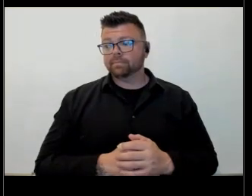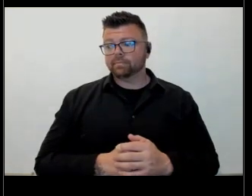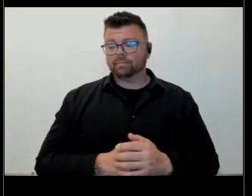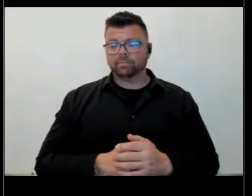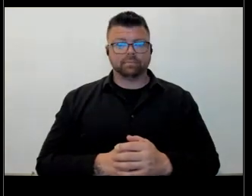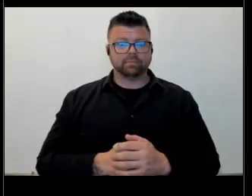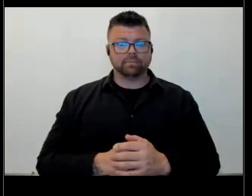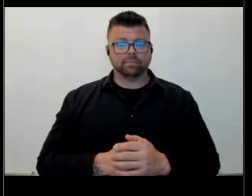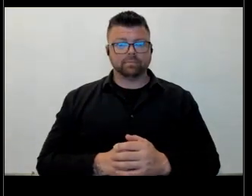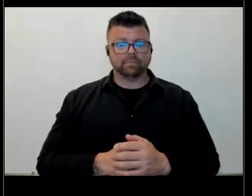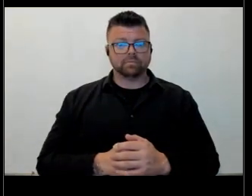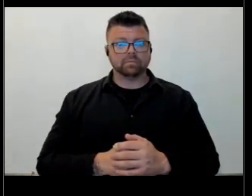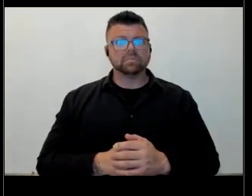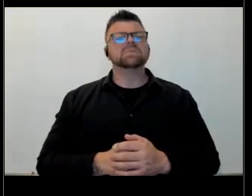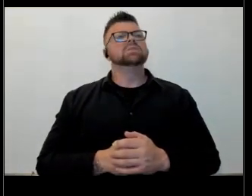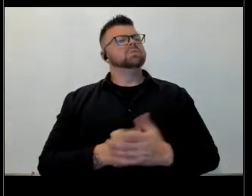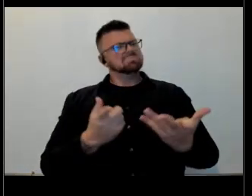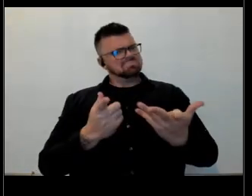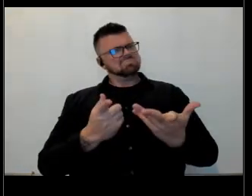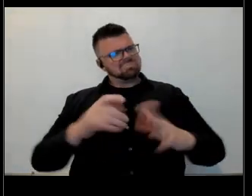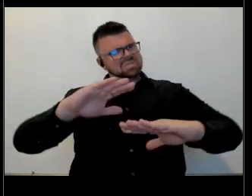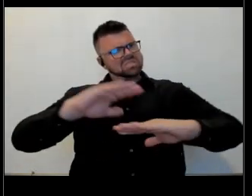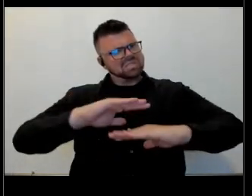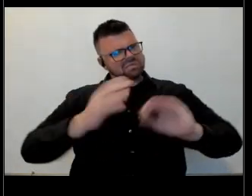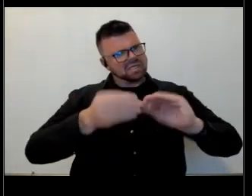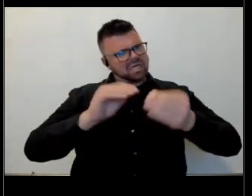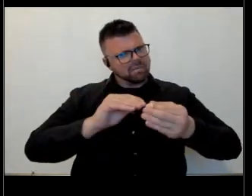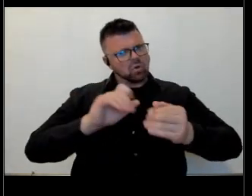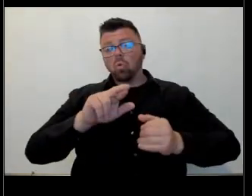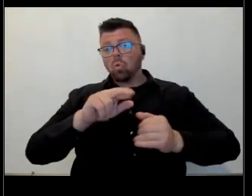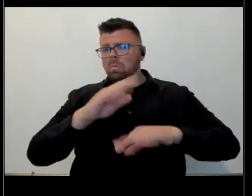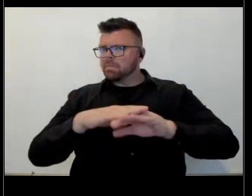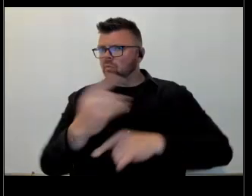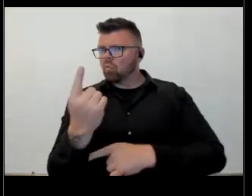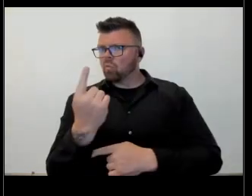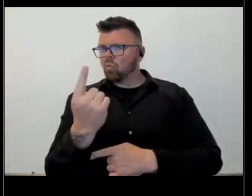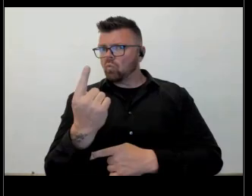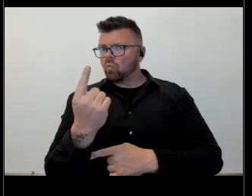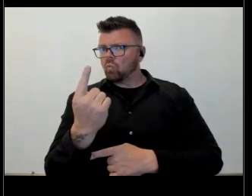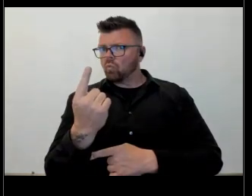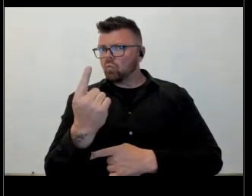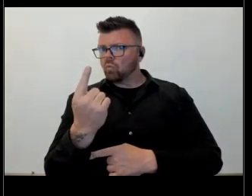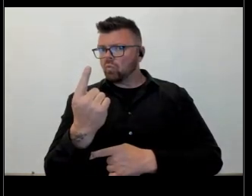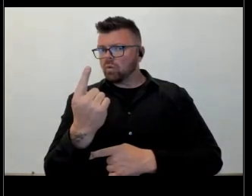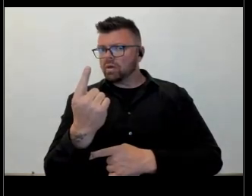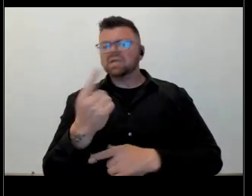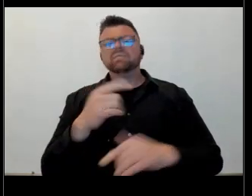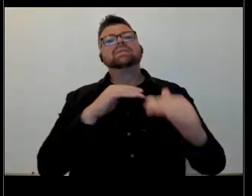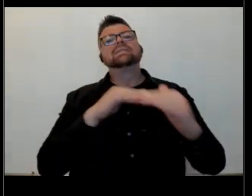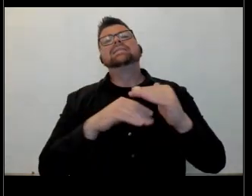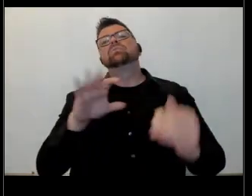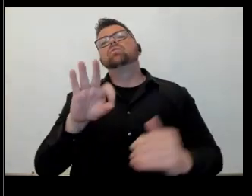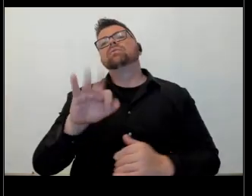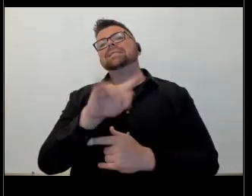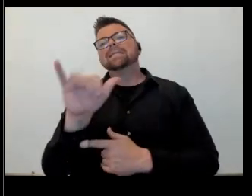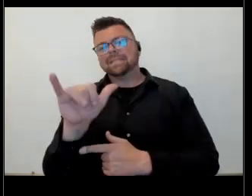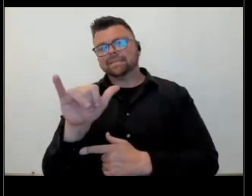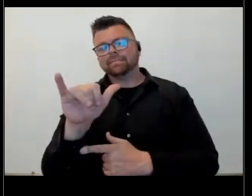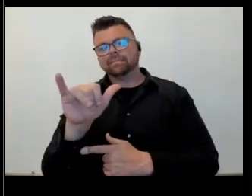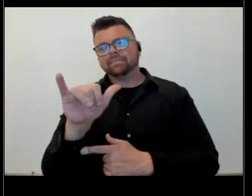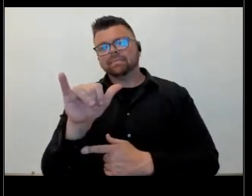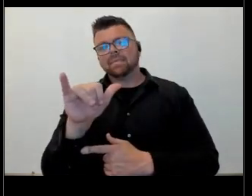a sufficient number, or at least one, of accessible facilities